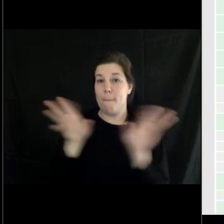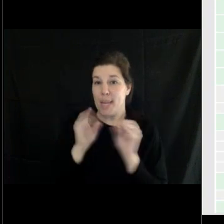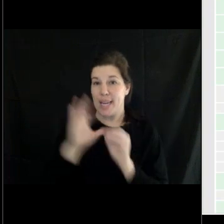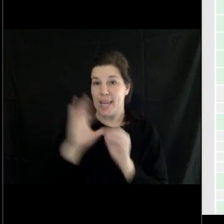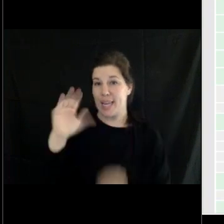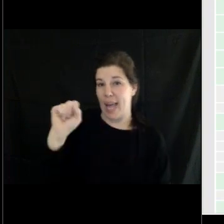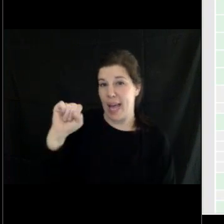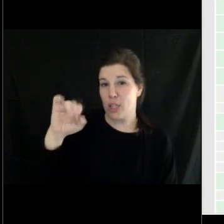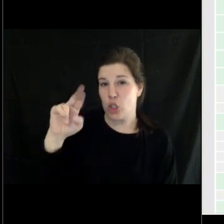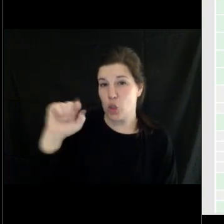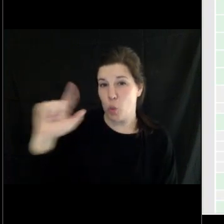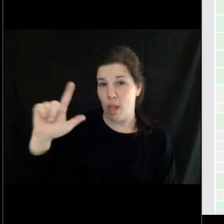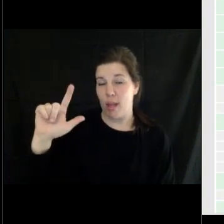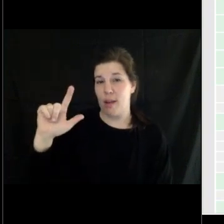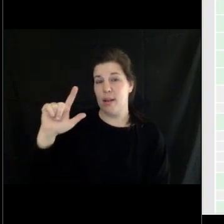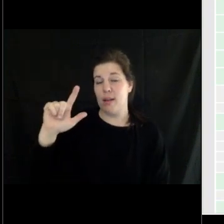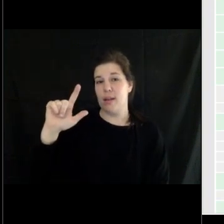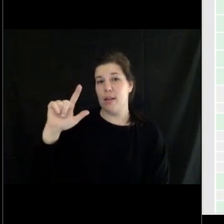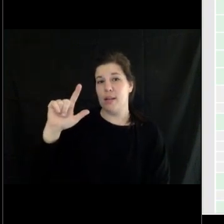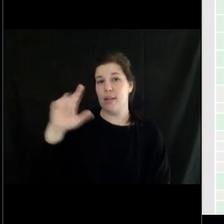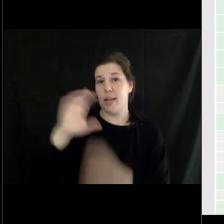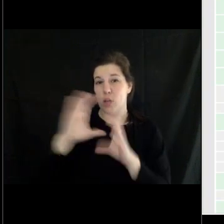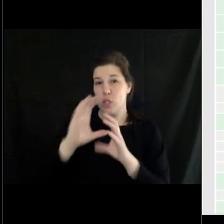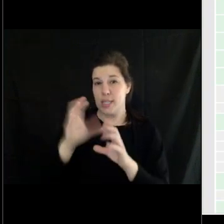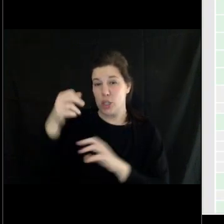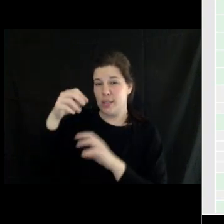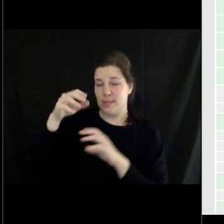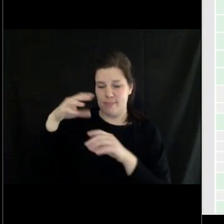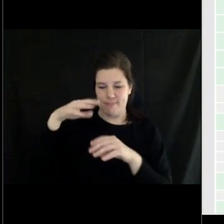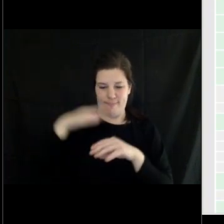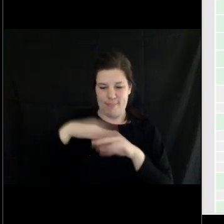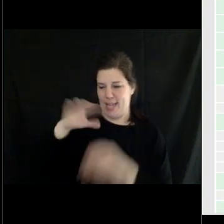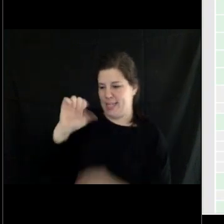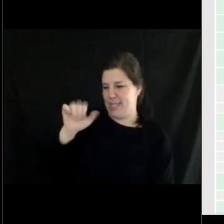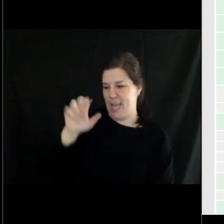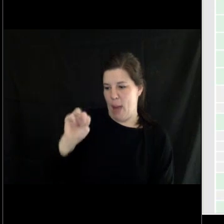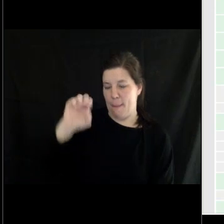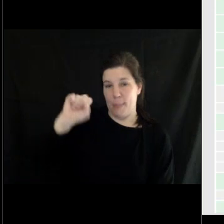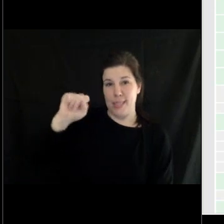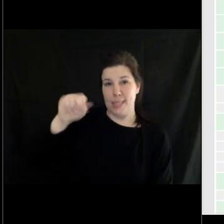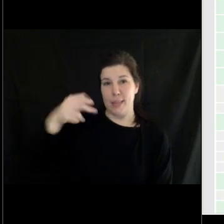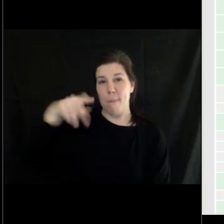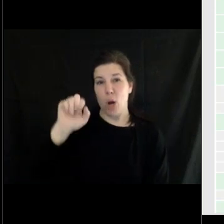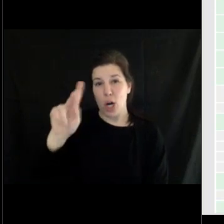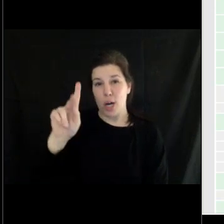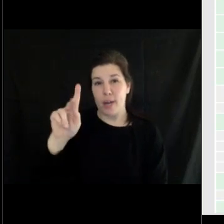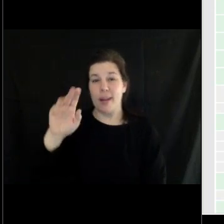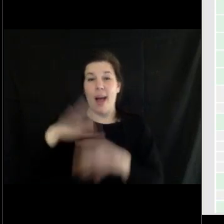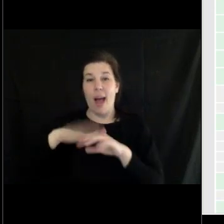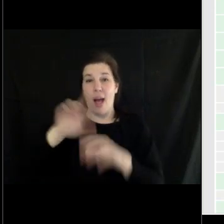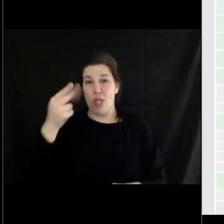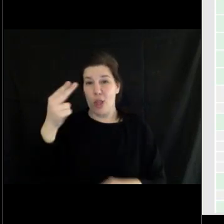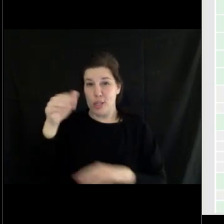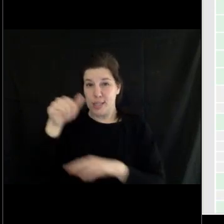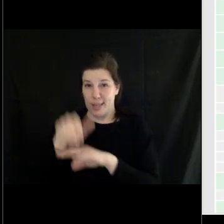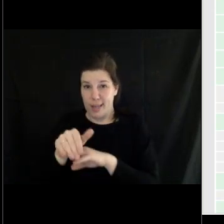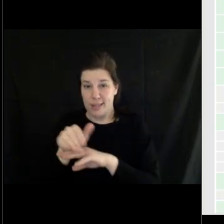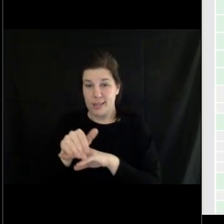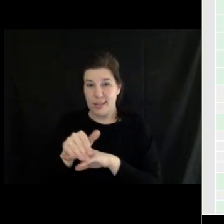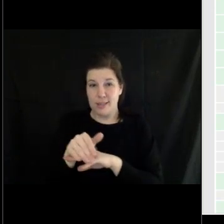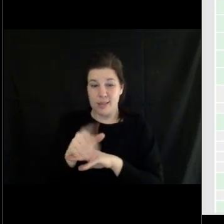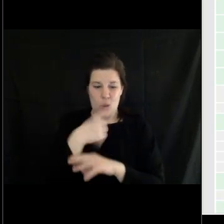Park at 5:30 on the bleachers. Not only do we talk about the issues that are happening in Boynton Beach, we talk about the issues that are happening in